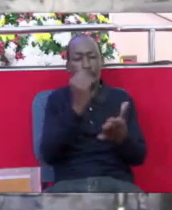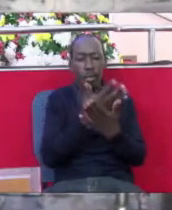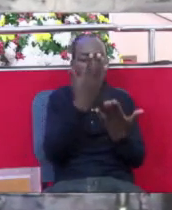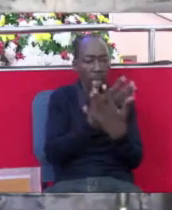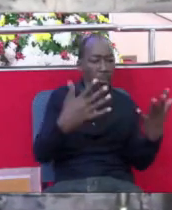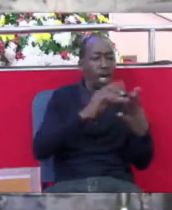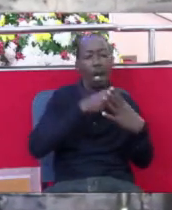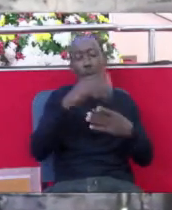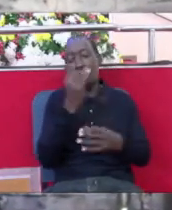of nothing. So